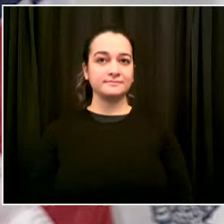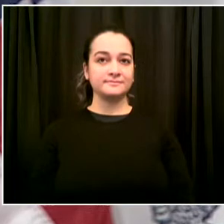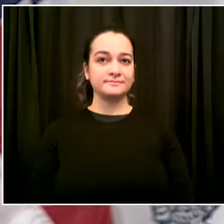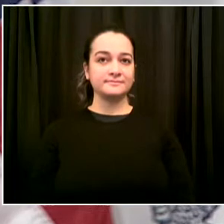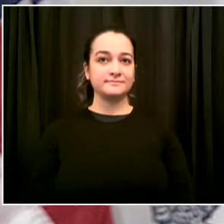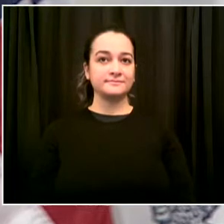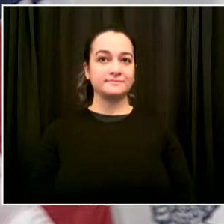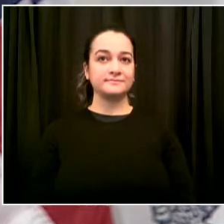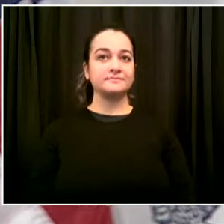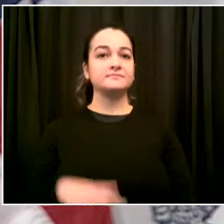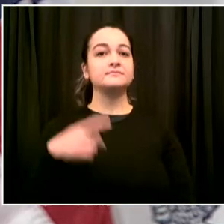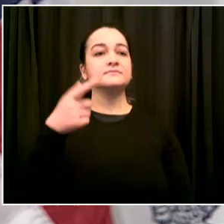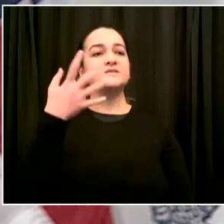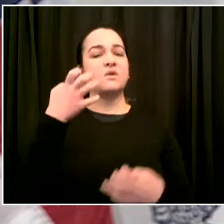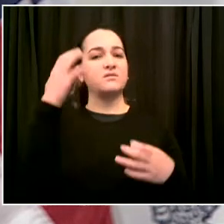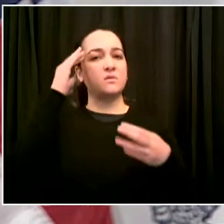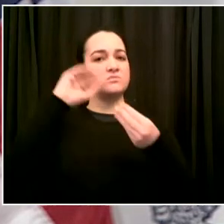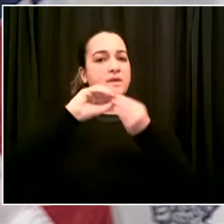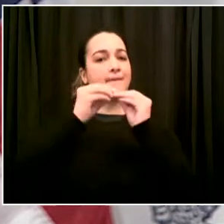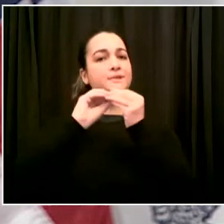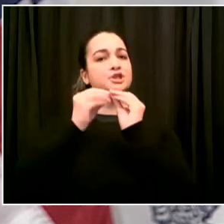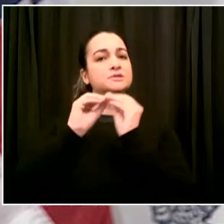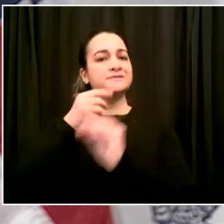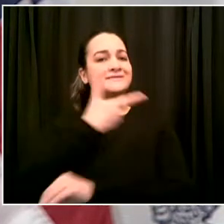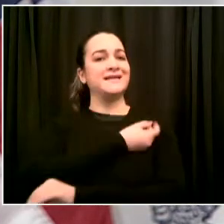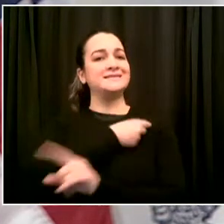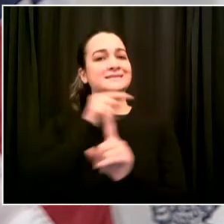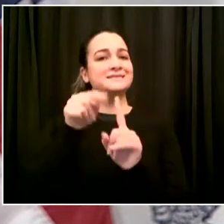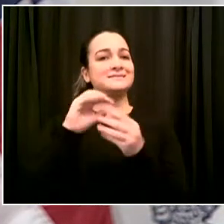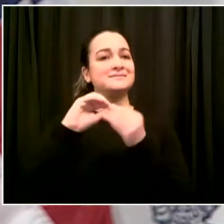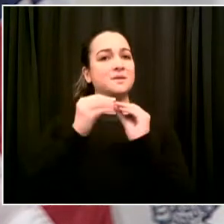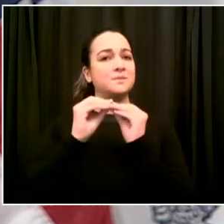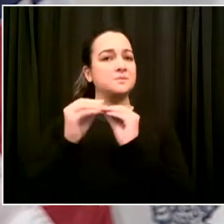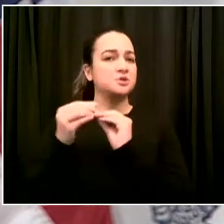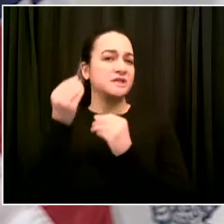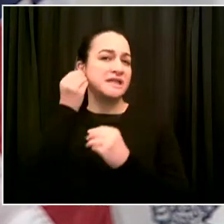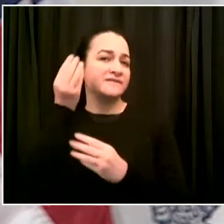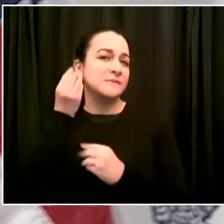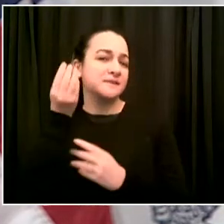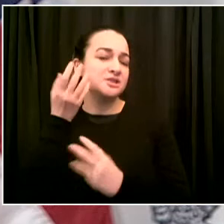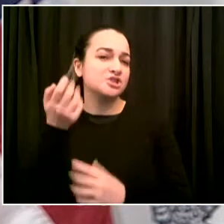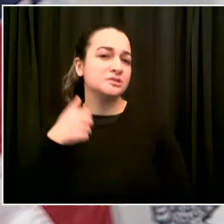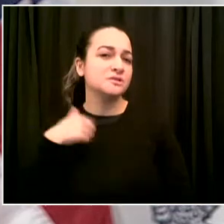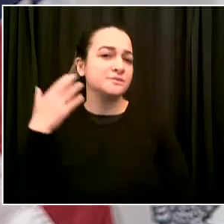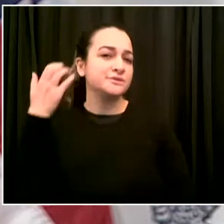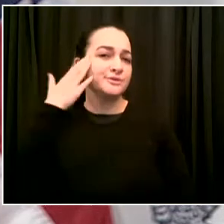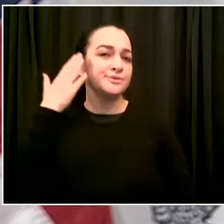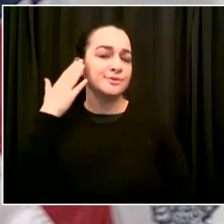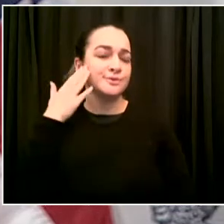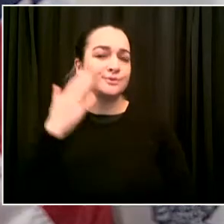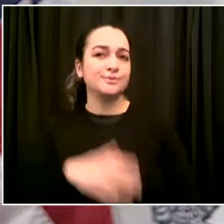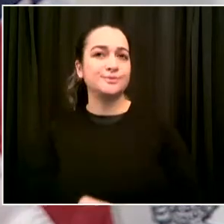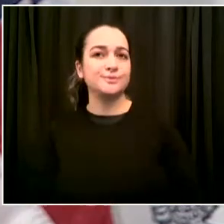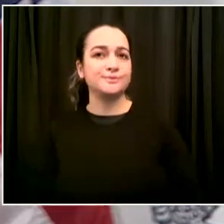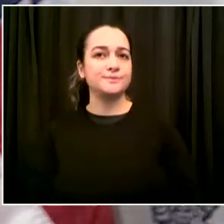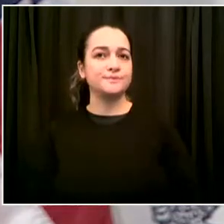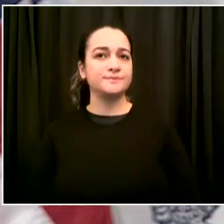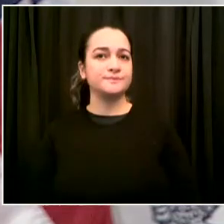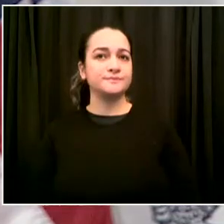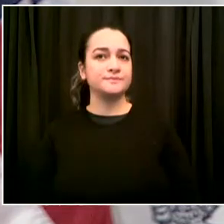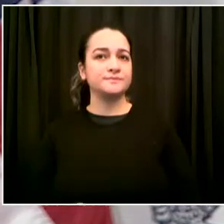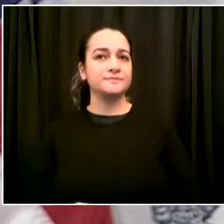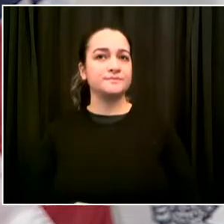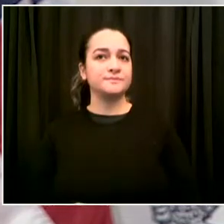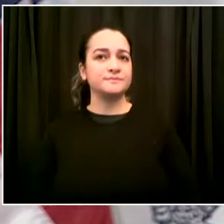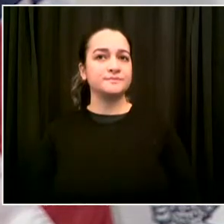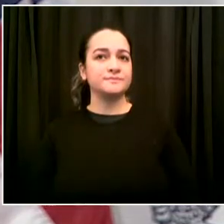as to what the demographic makeup of the city is above 65? And does it have an idea as to what the demographic breakdown is for the first